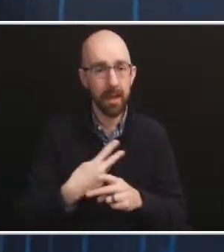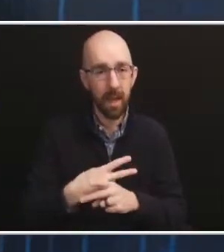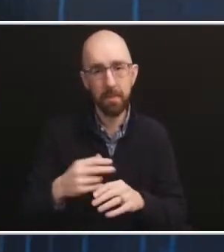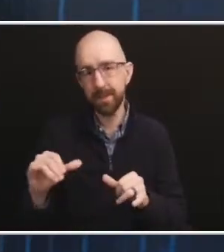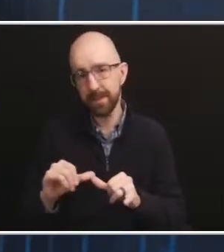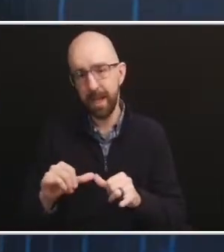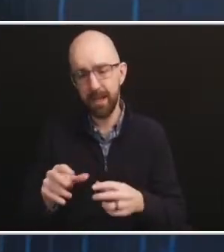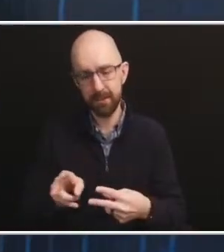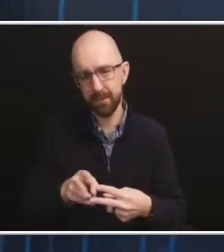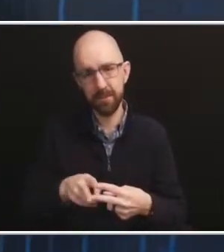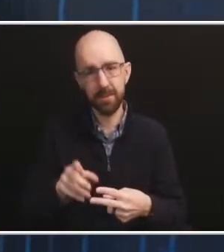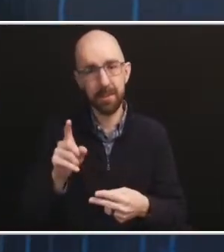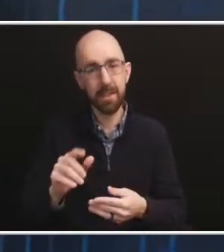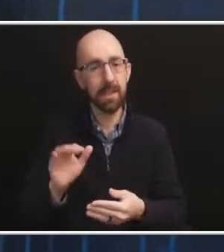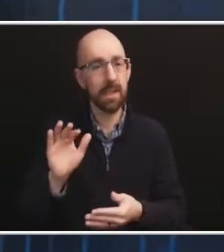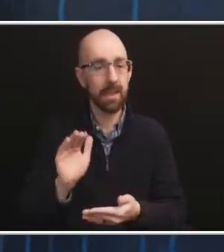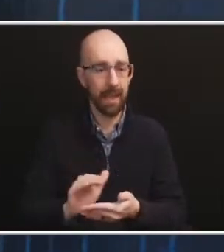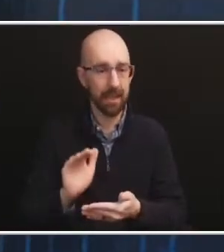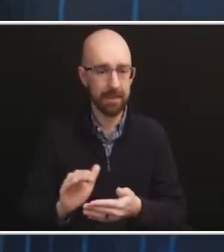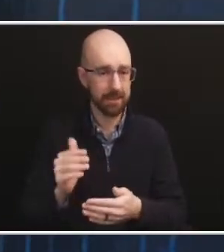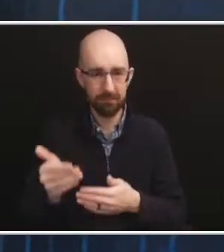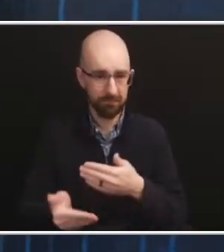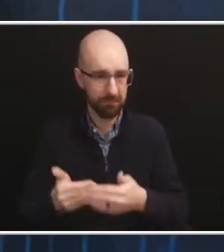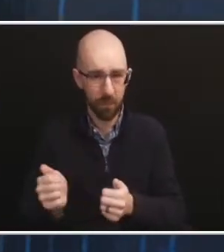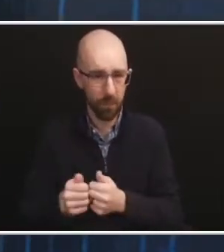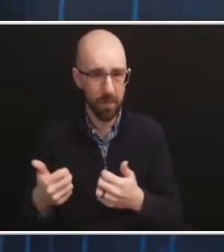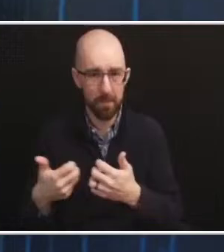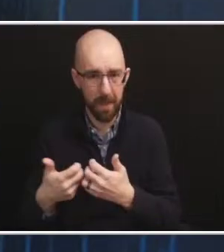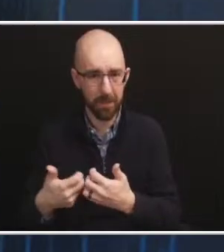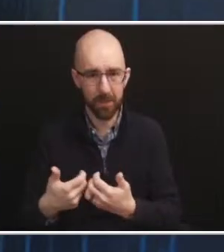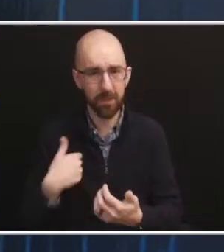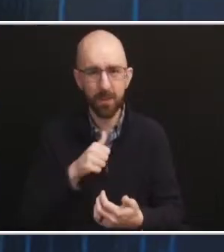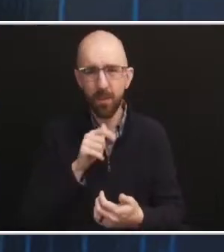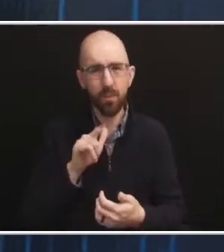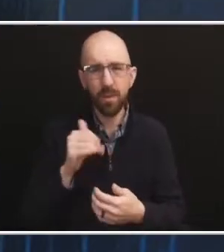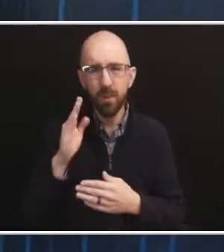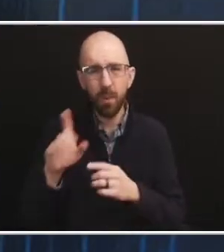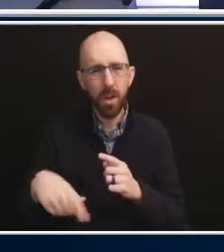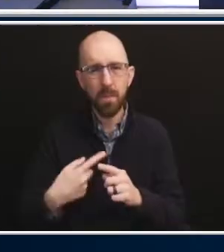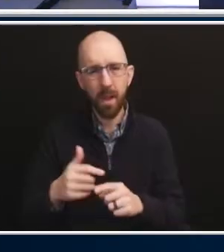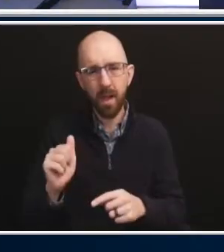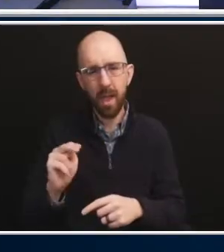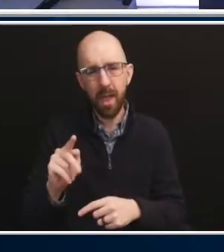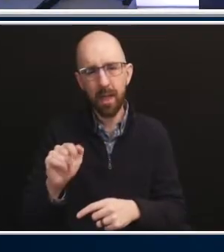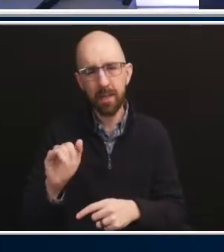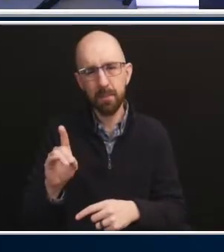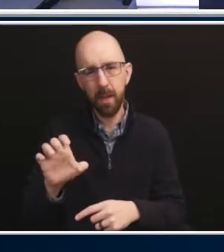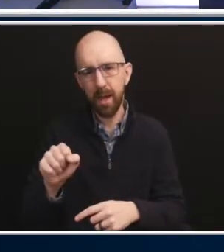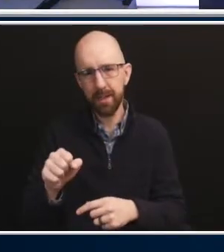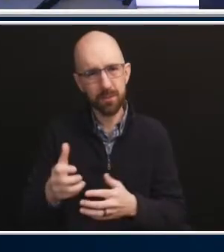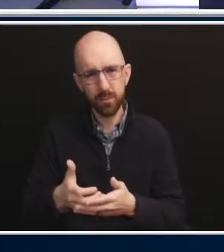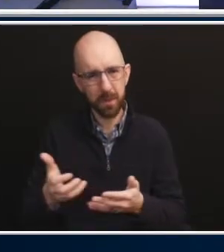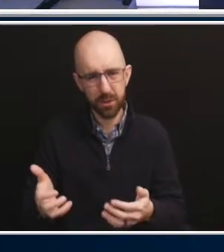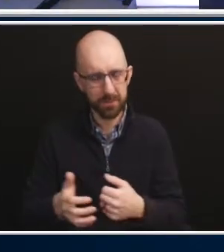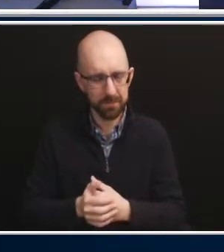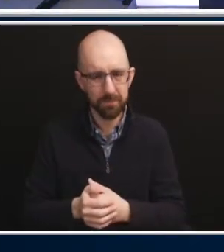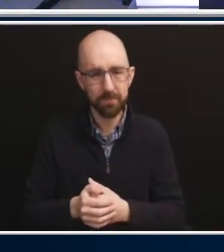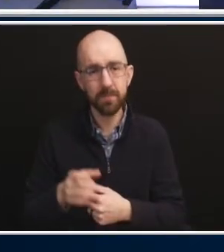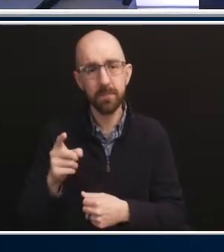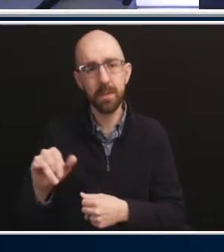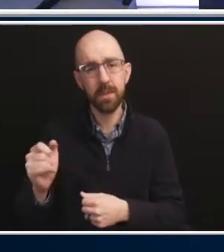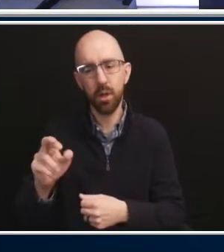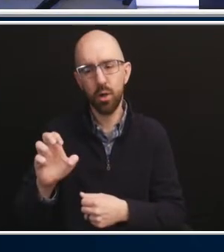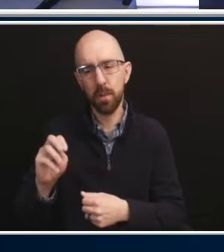much simpler when it comes to matching, and those we don't really worry about the antibodies too much. All right. Jeremy has a question for you, Dr.